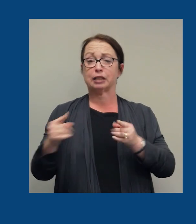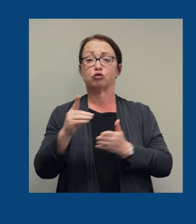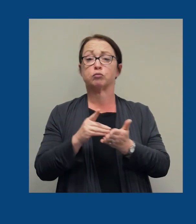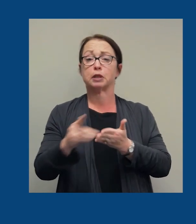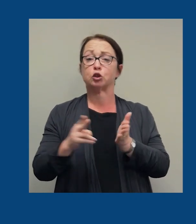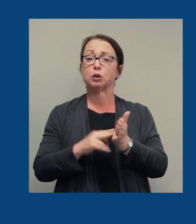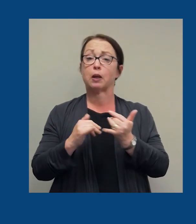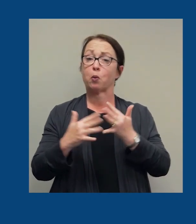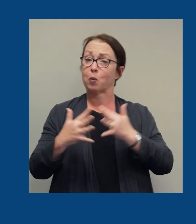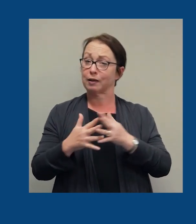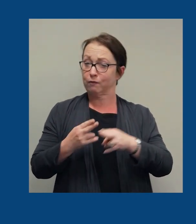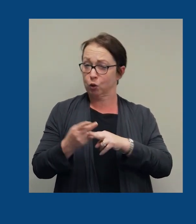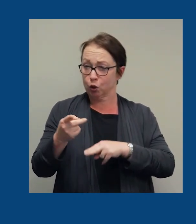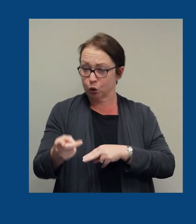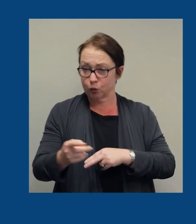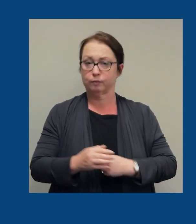carcassers that